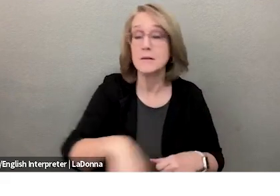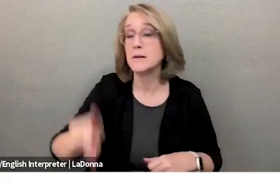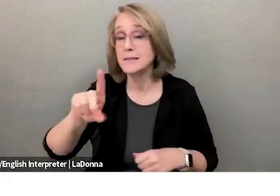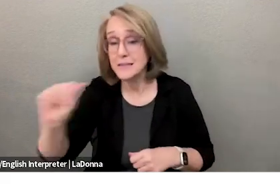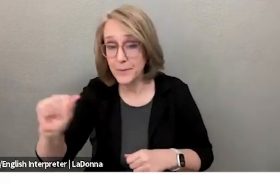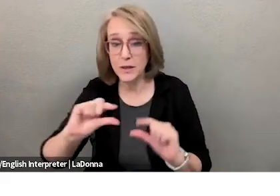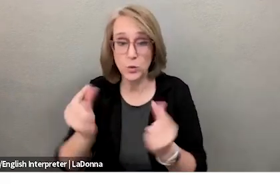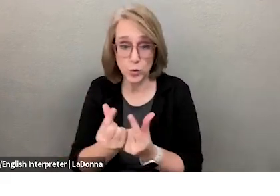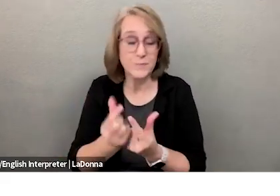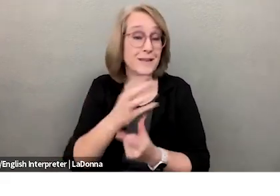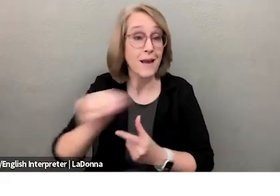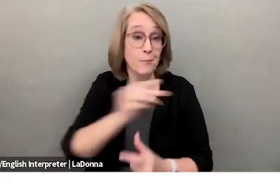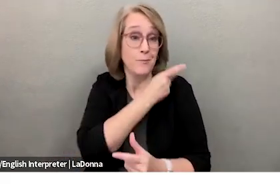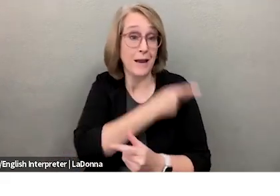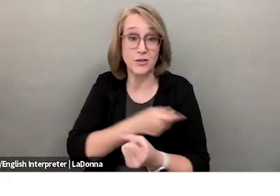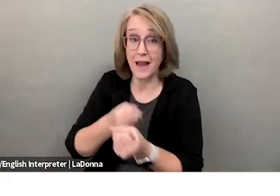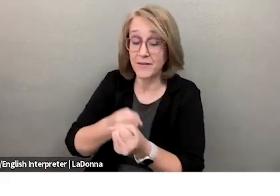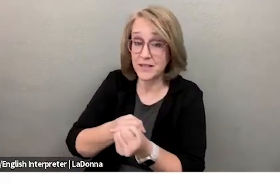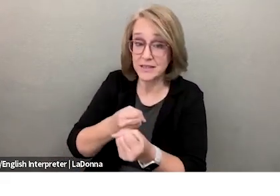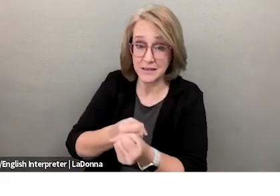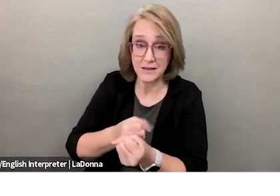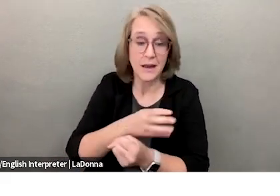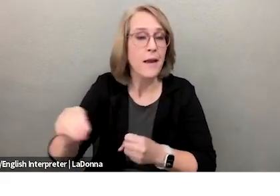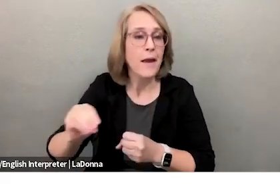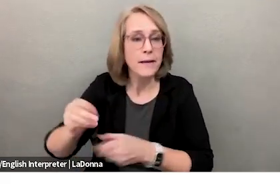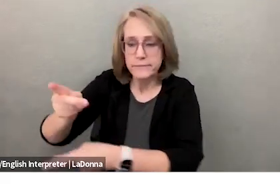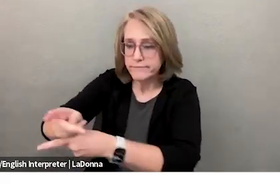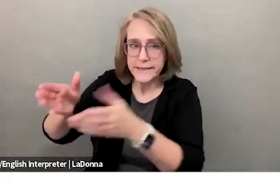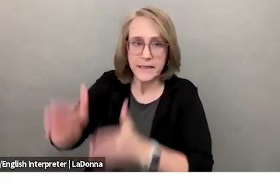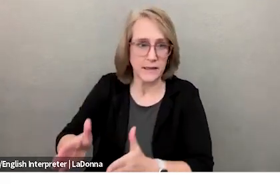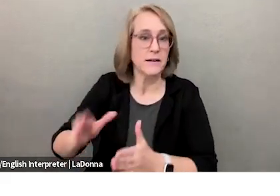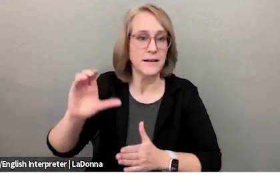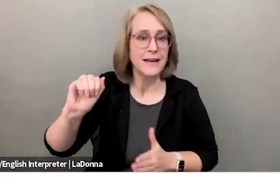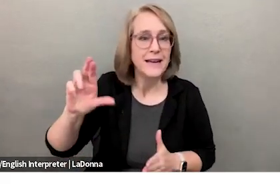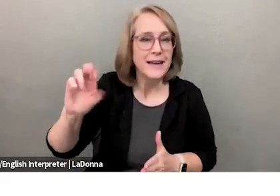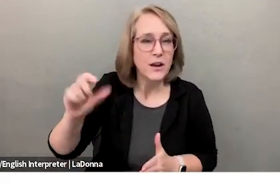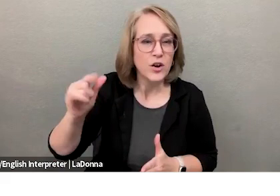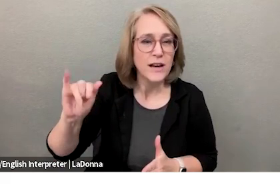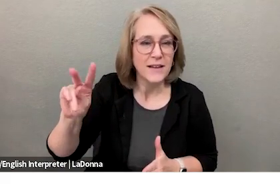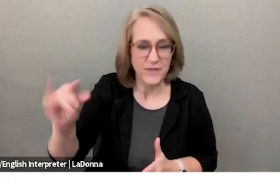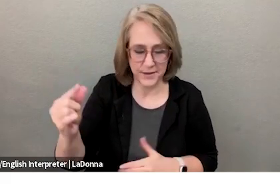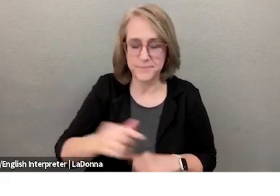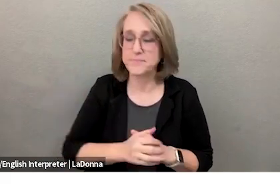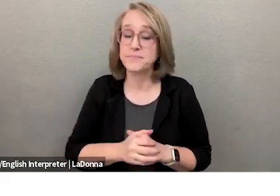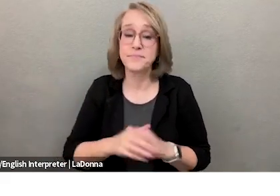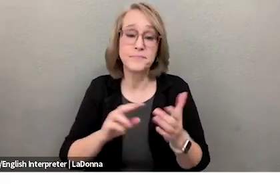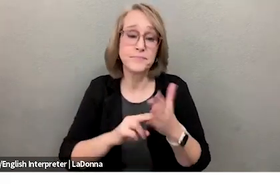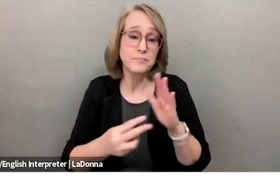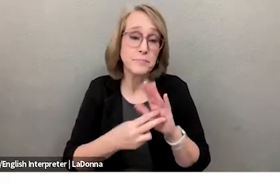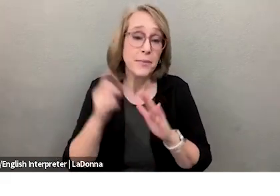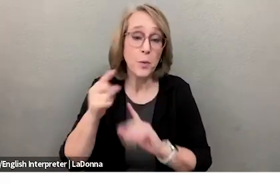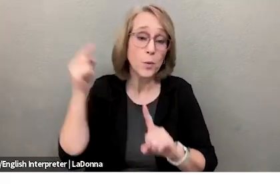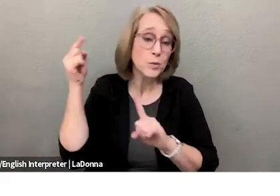and caregiving organizations. The campaign is focused on mobilizing and aligning stakeholders, educating